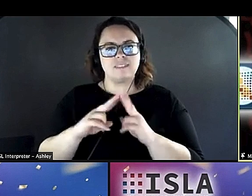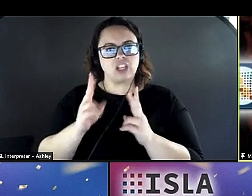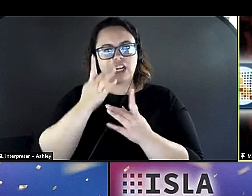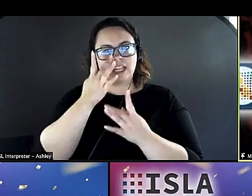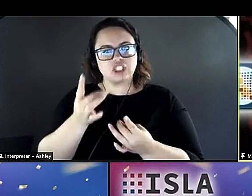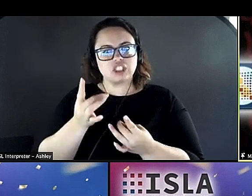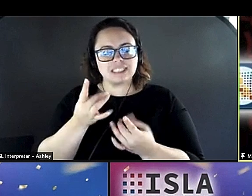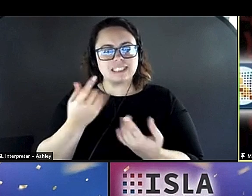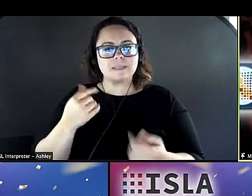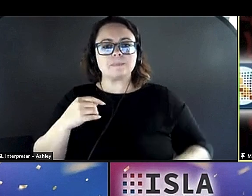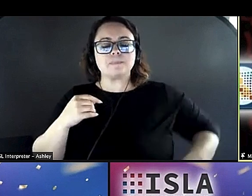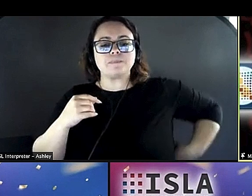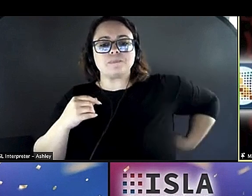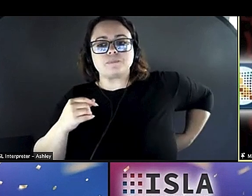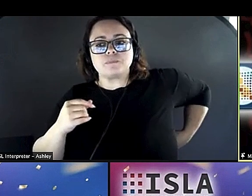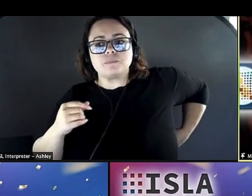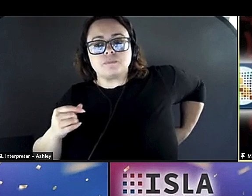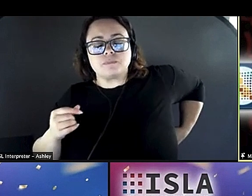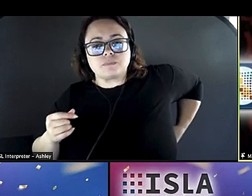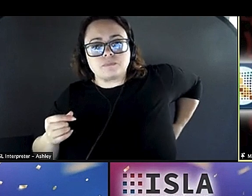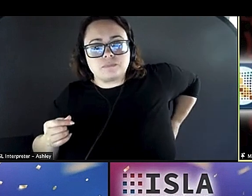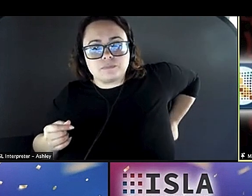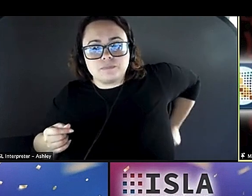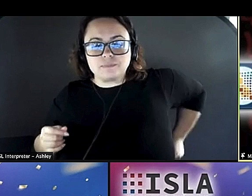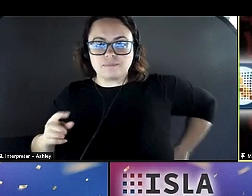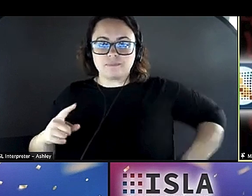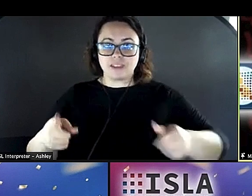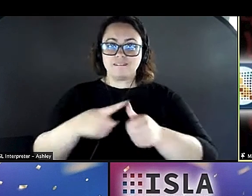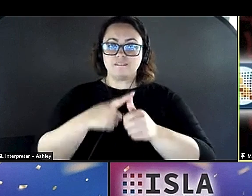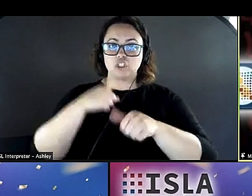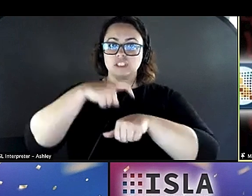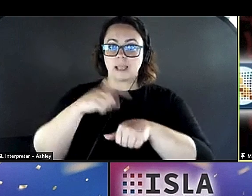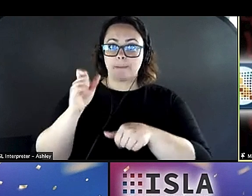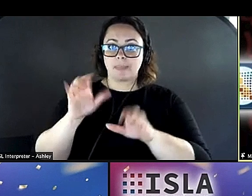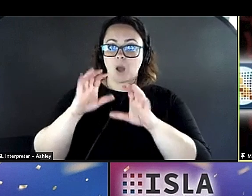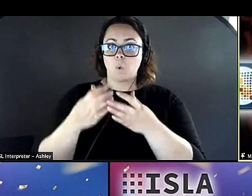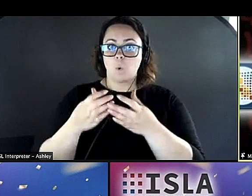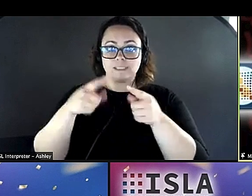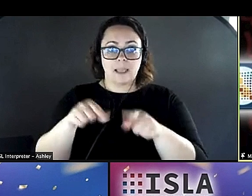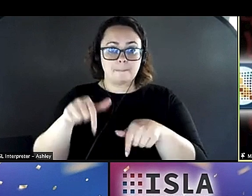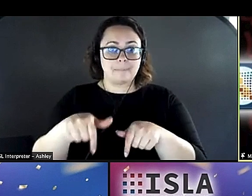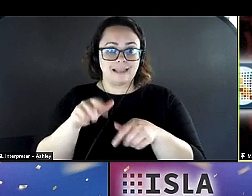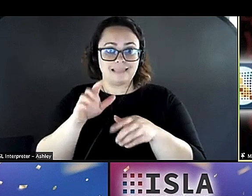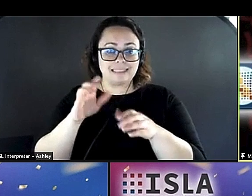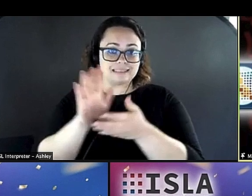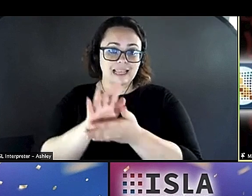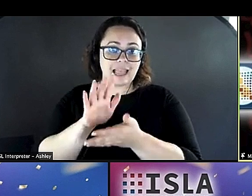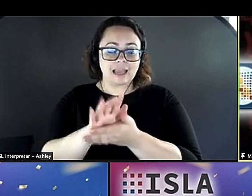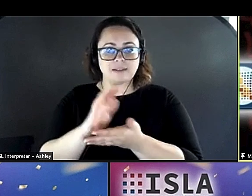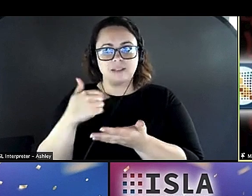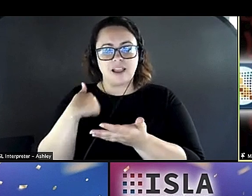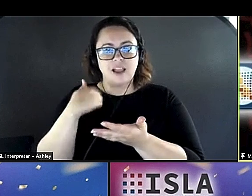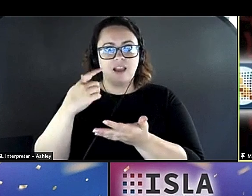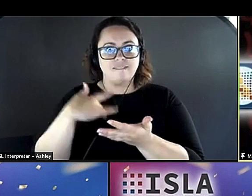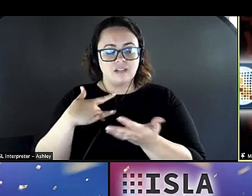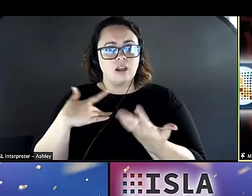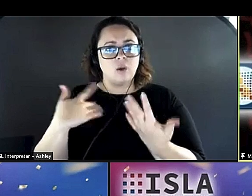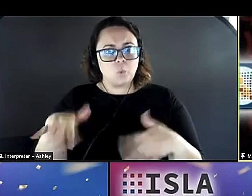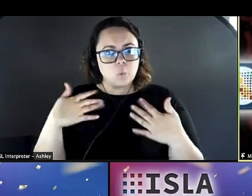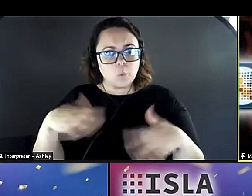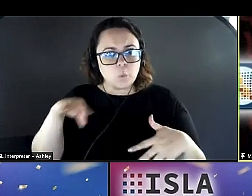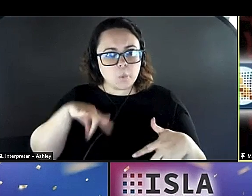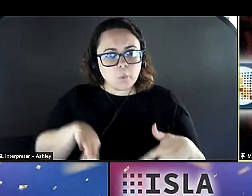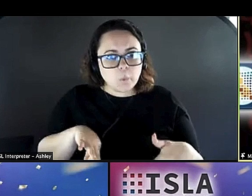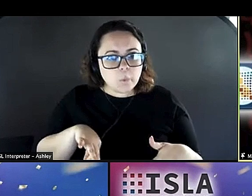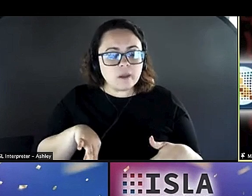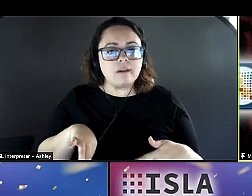This was the first time this course was introduced to this academy, and I found it to be extremely beneficial. I